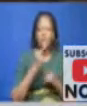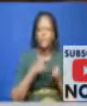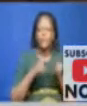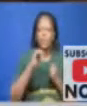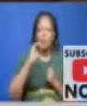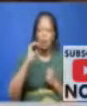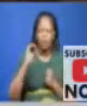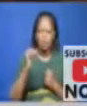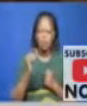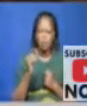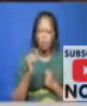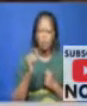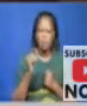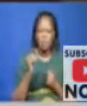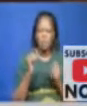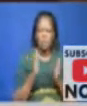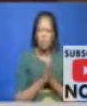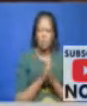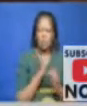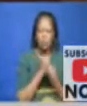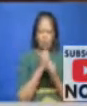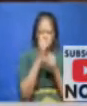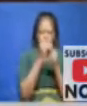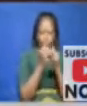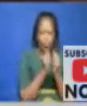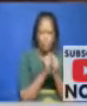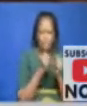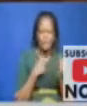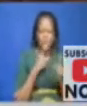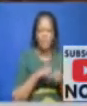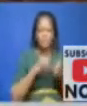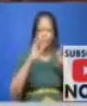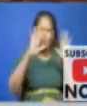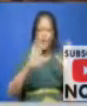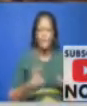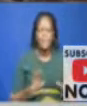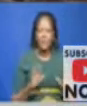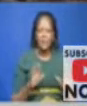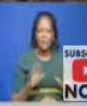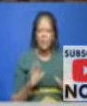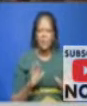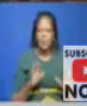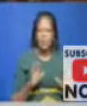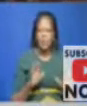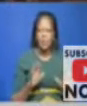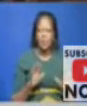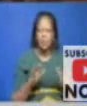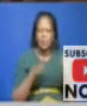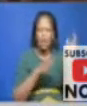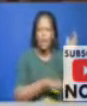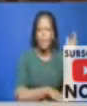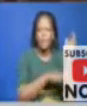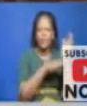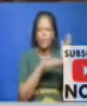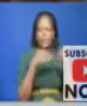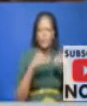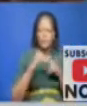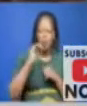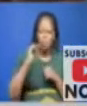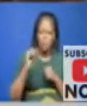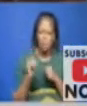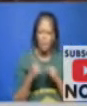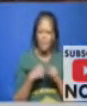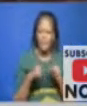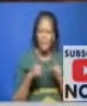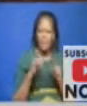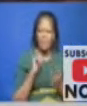county and worked closely with me during the campaigns the bottom up Busia County, but that